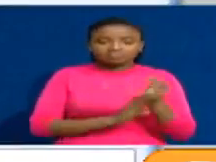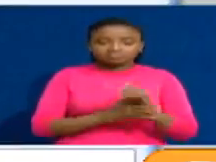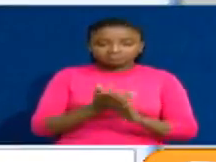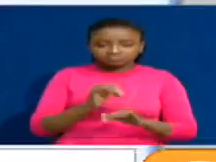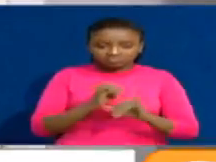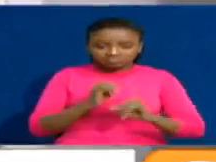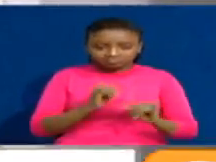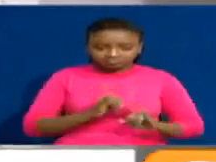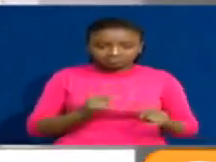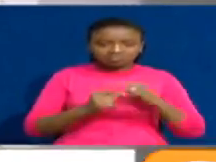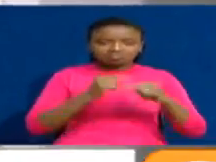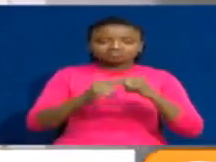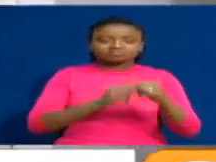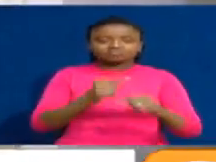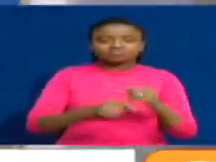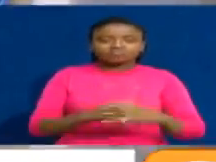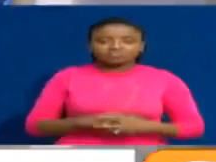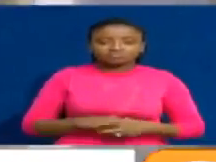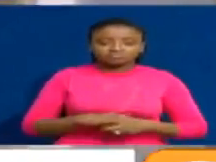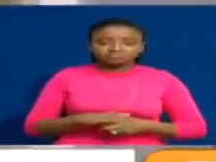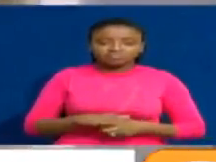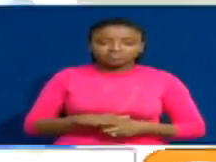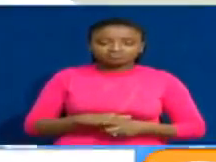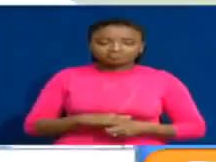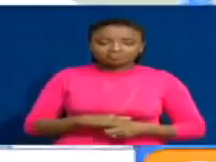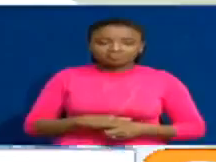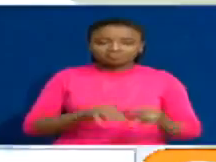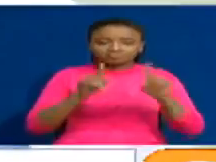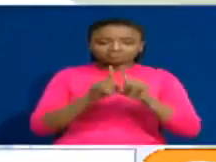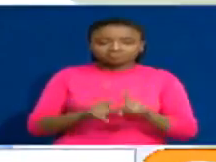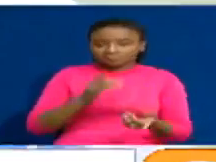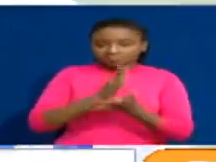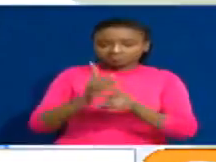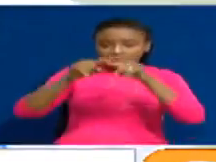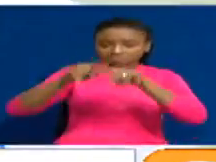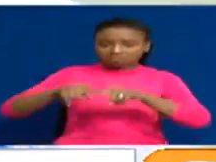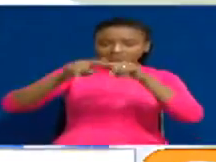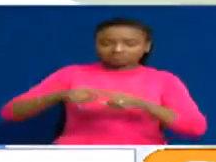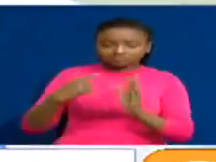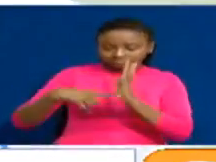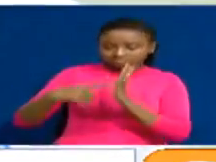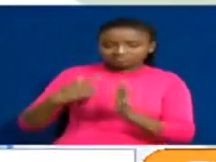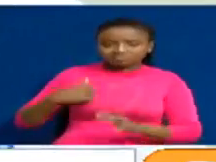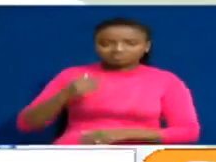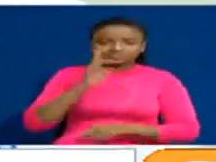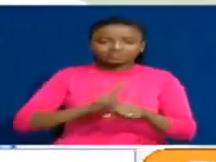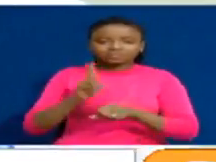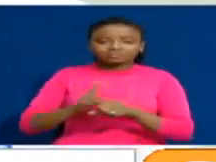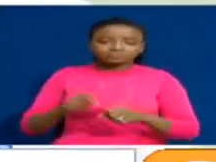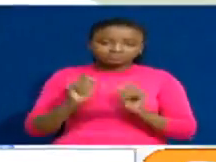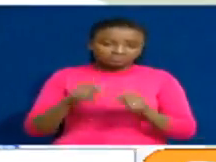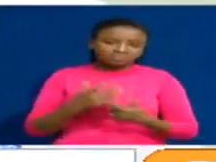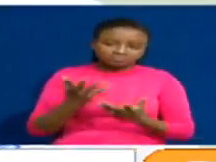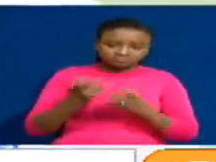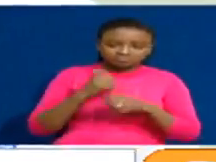place, and the actual sequencing is run. And depending on the equipment I'm using, it could take a day or two. Library